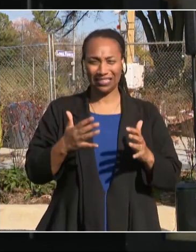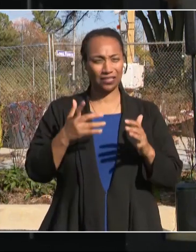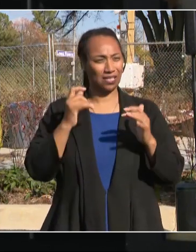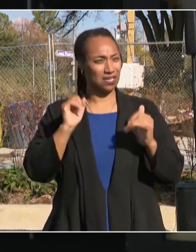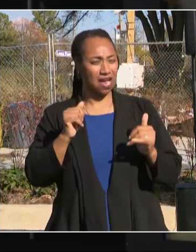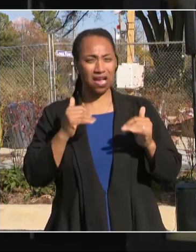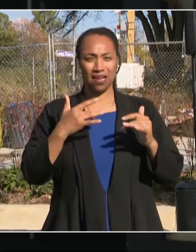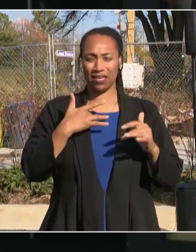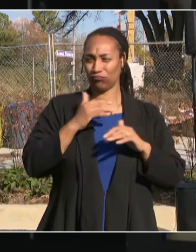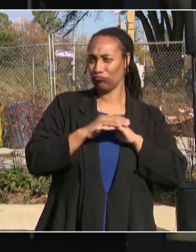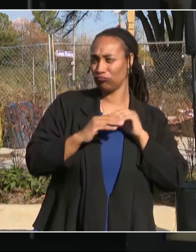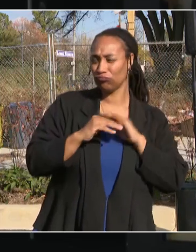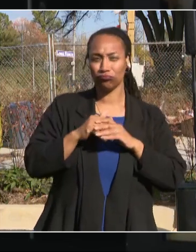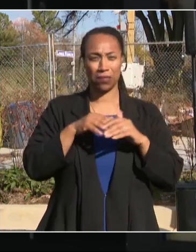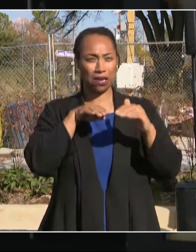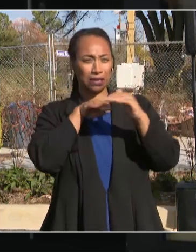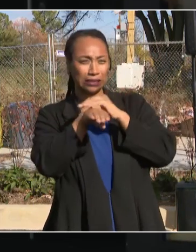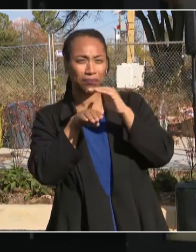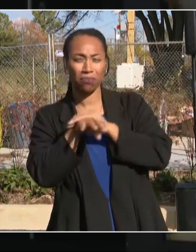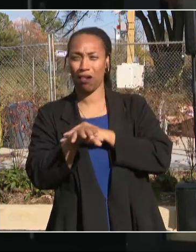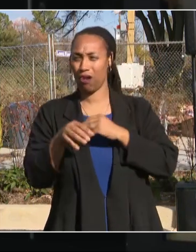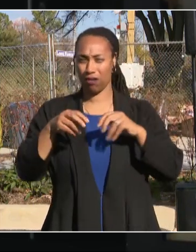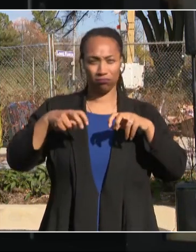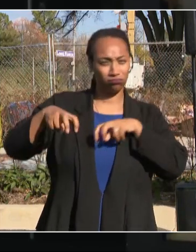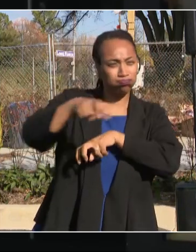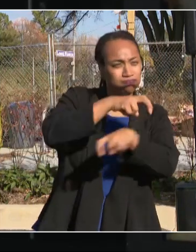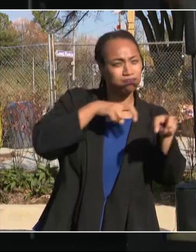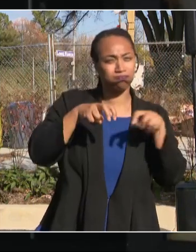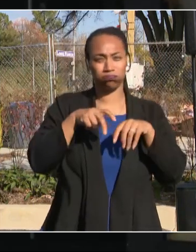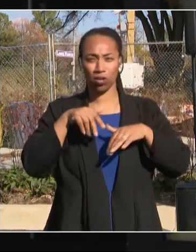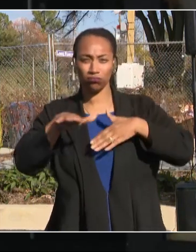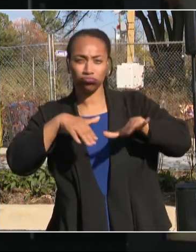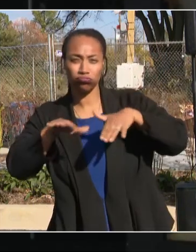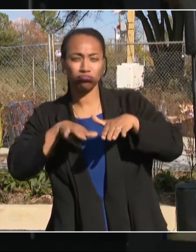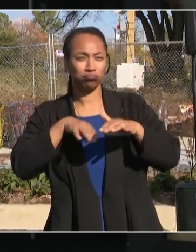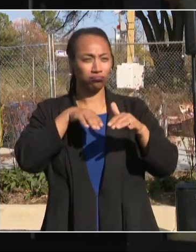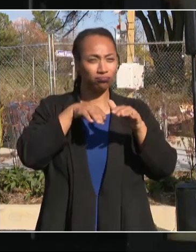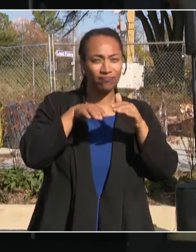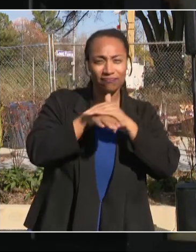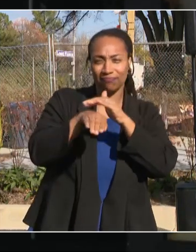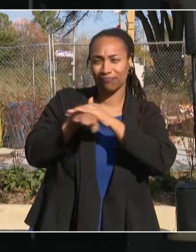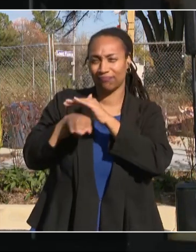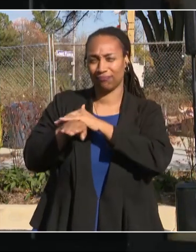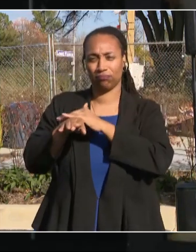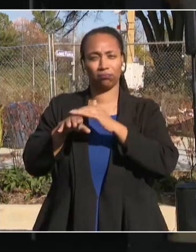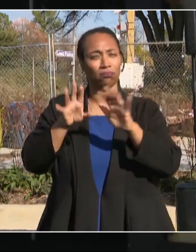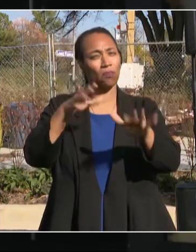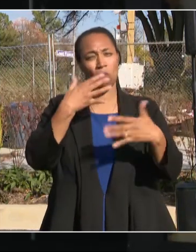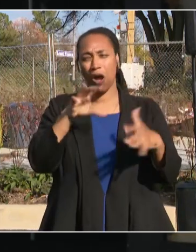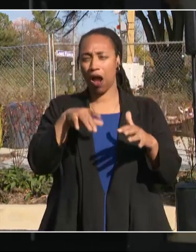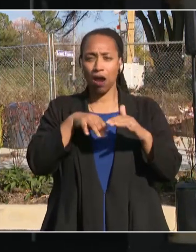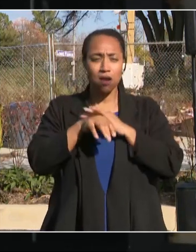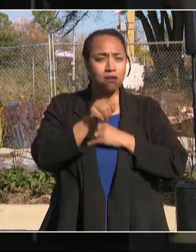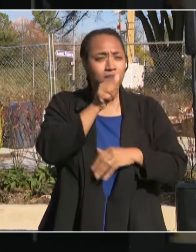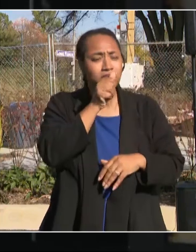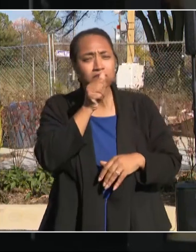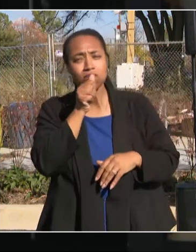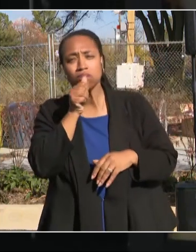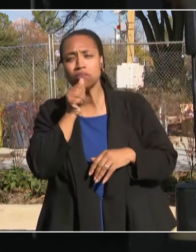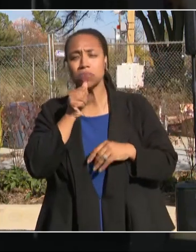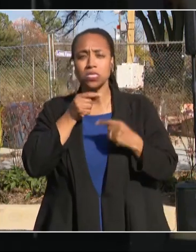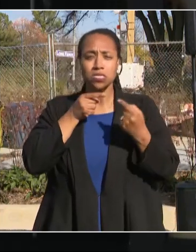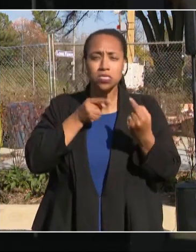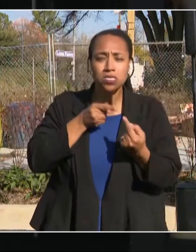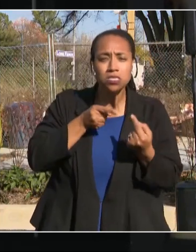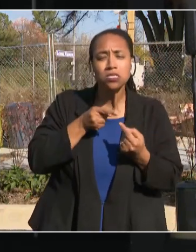to economic mobility, that our buildings are resilient and incorporate green and sustainable design, that